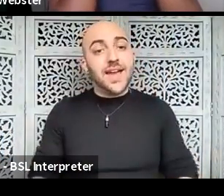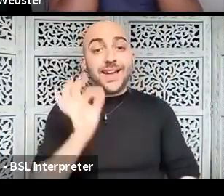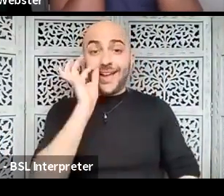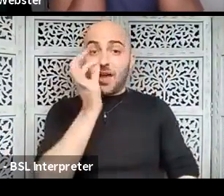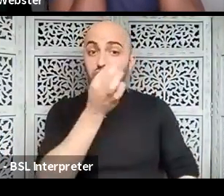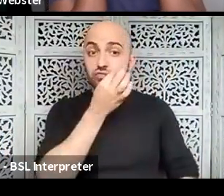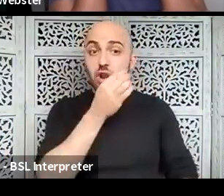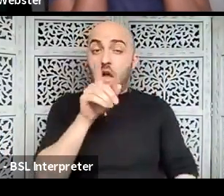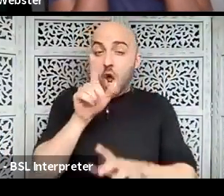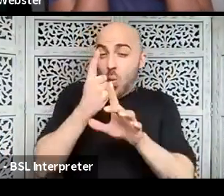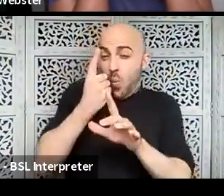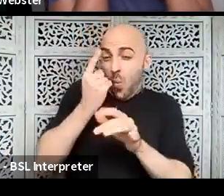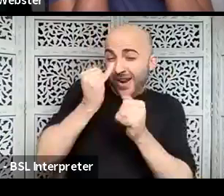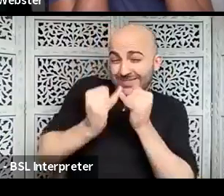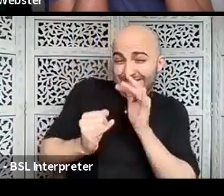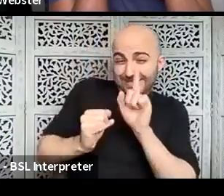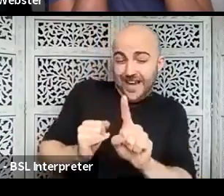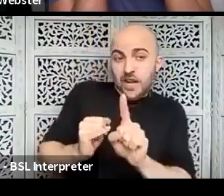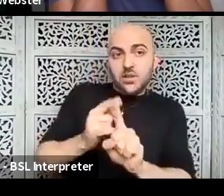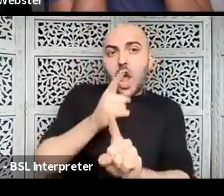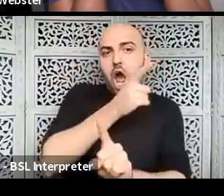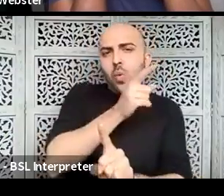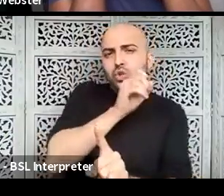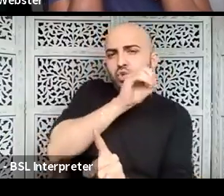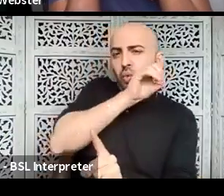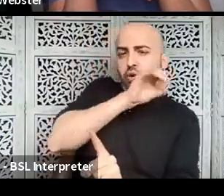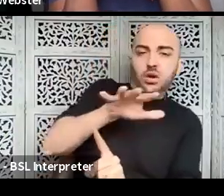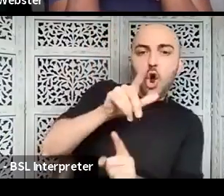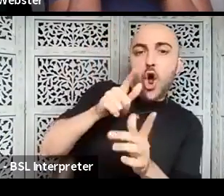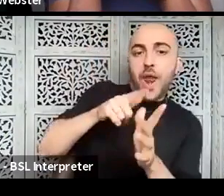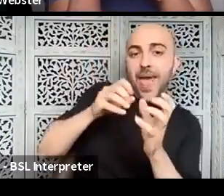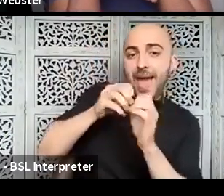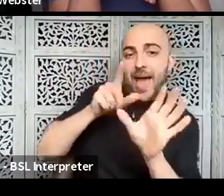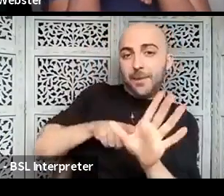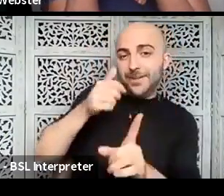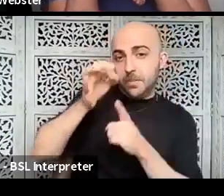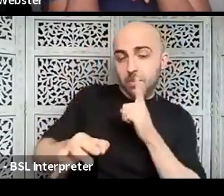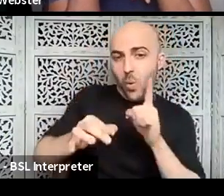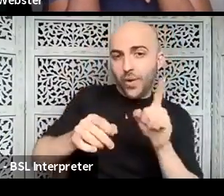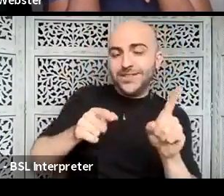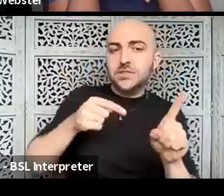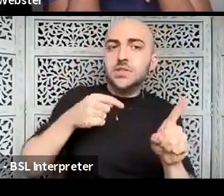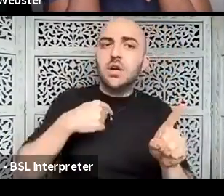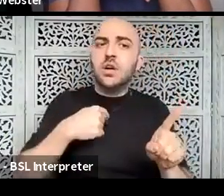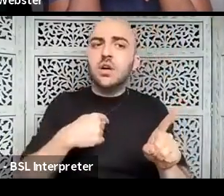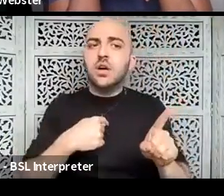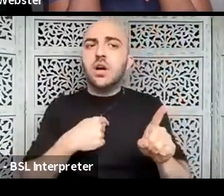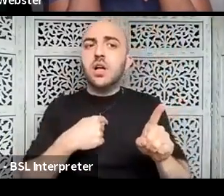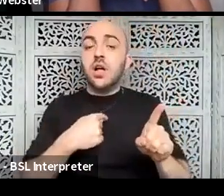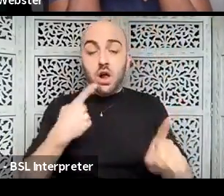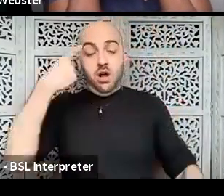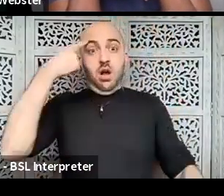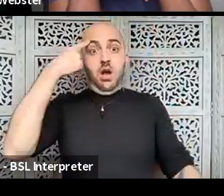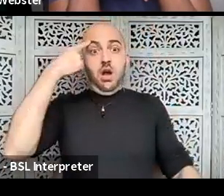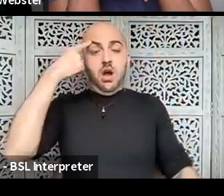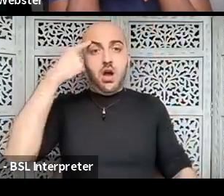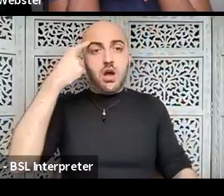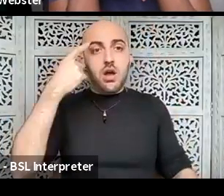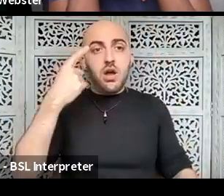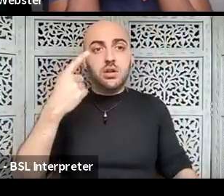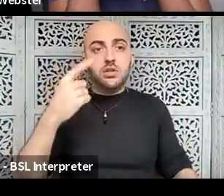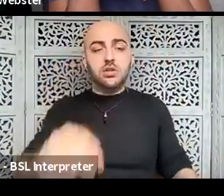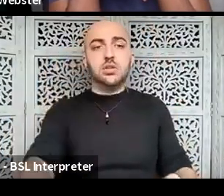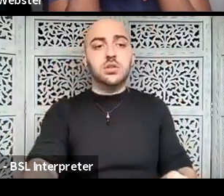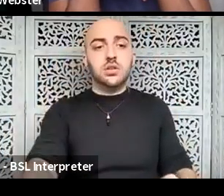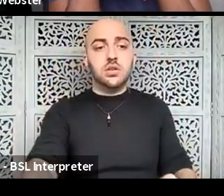Caroline, I'm going to come to you in a sec, but on the point of Abby that made, I just popped into my head actually that someone